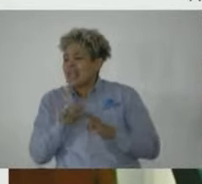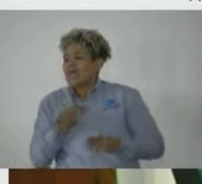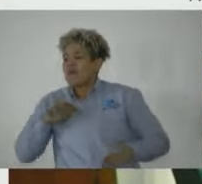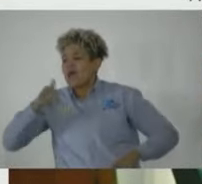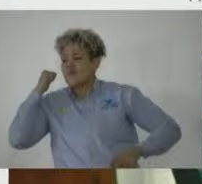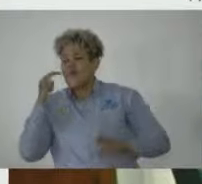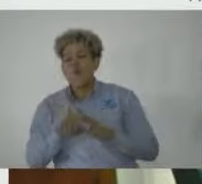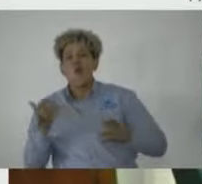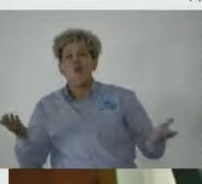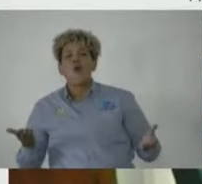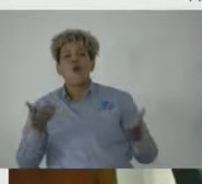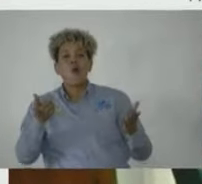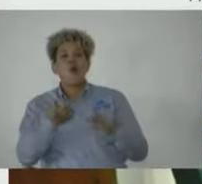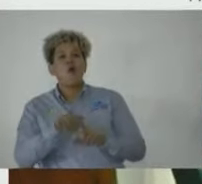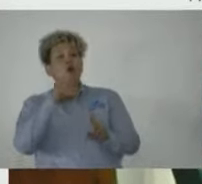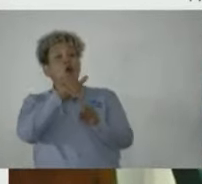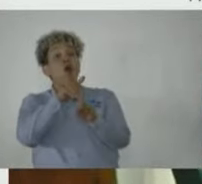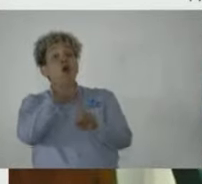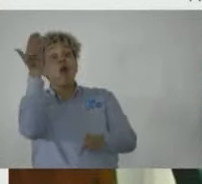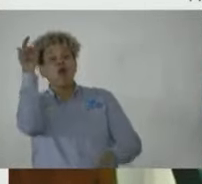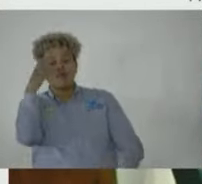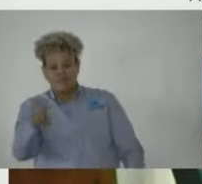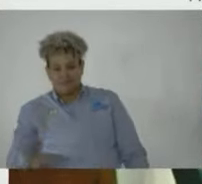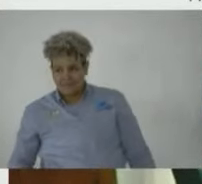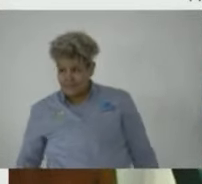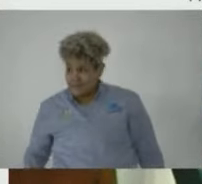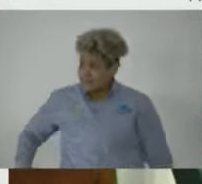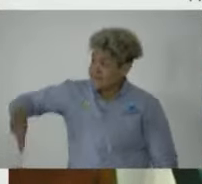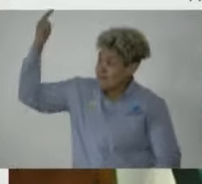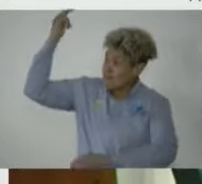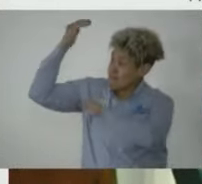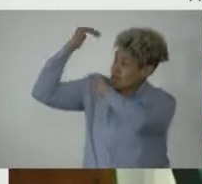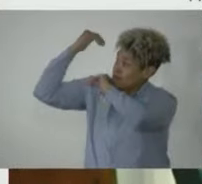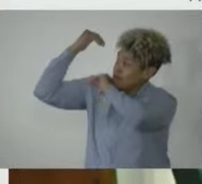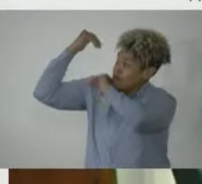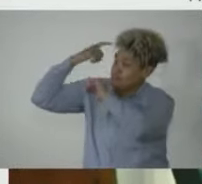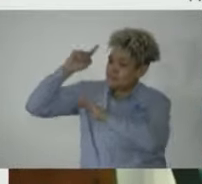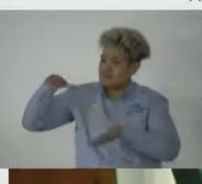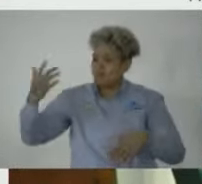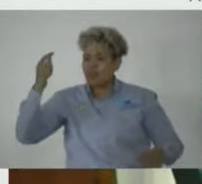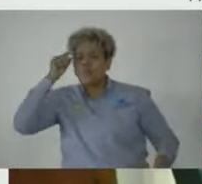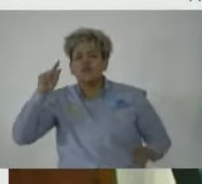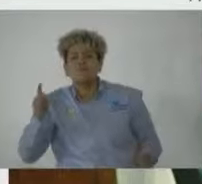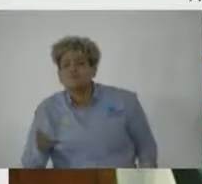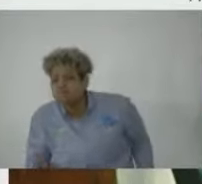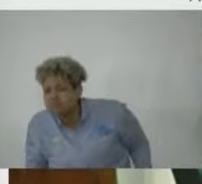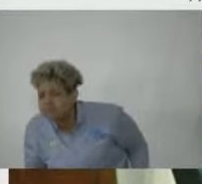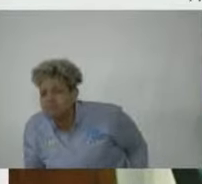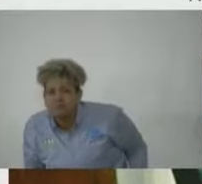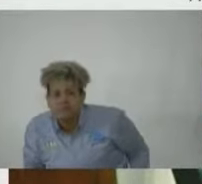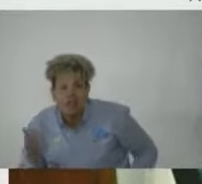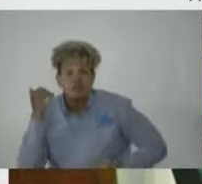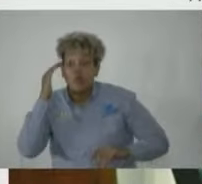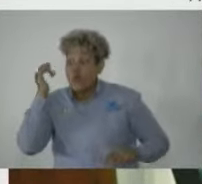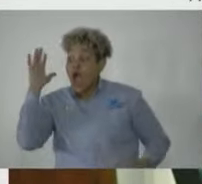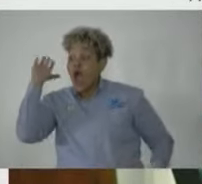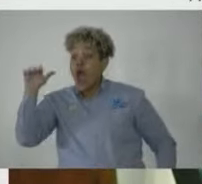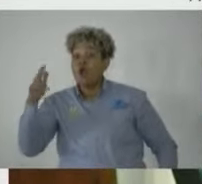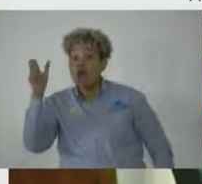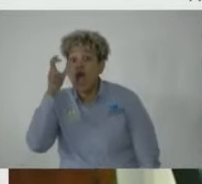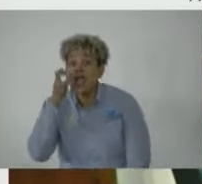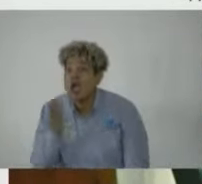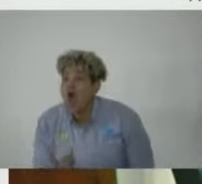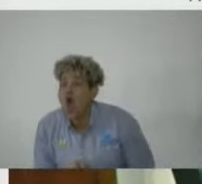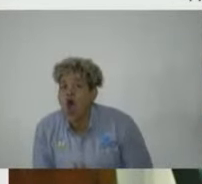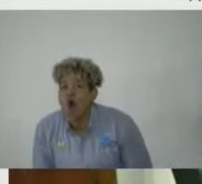here, called for that. High expectations for Golding's speech. Why? Because everybody want to hear